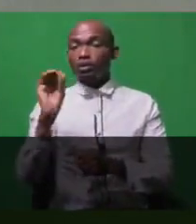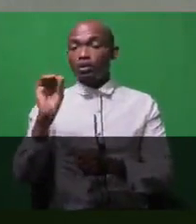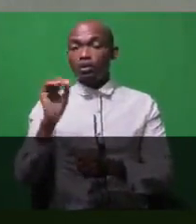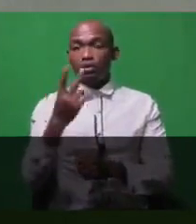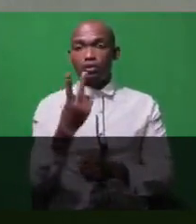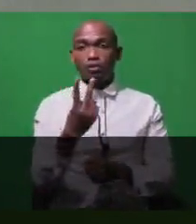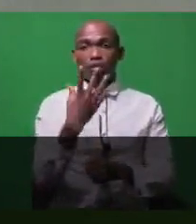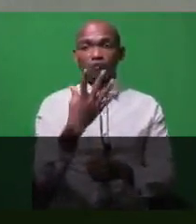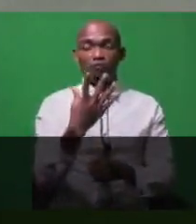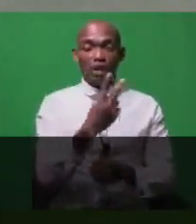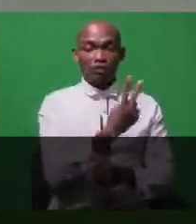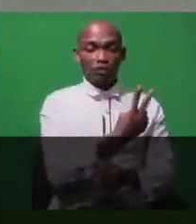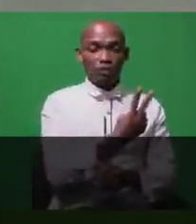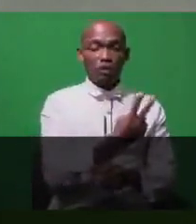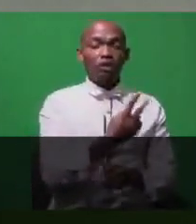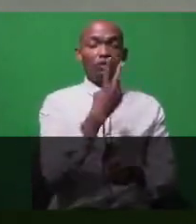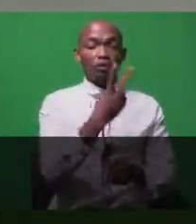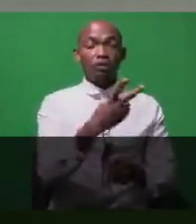2.